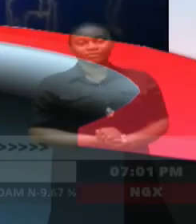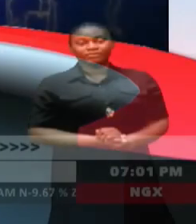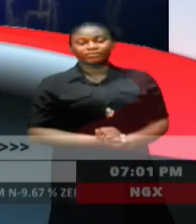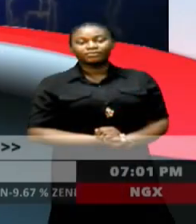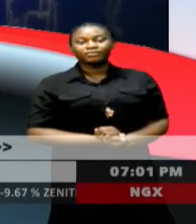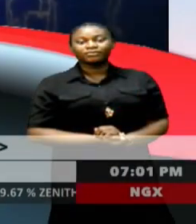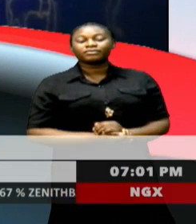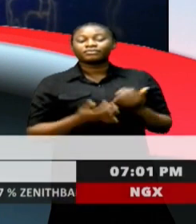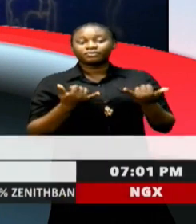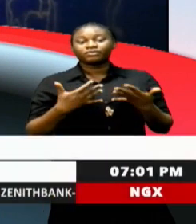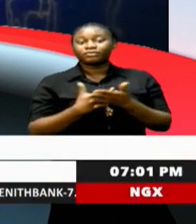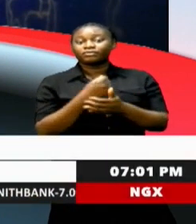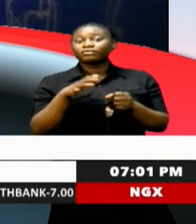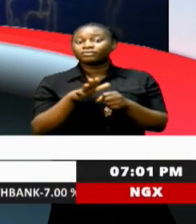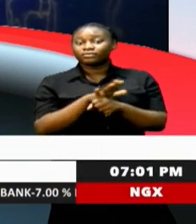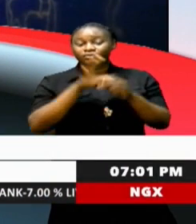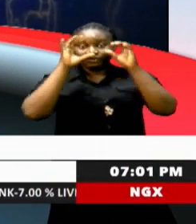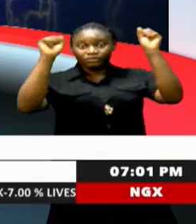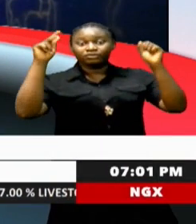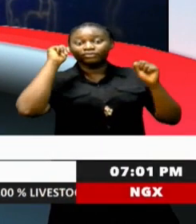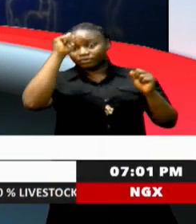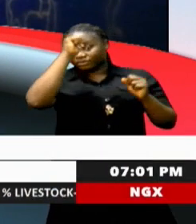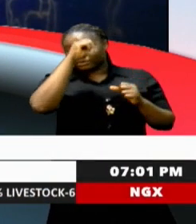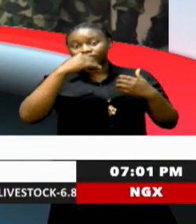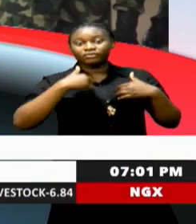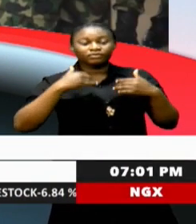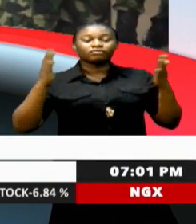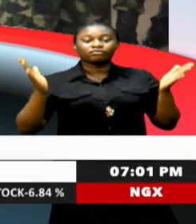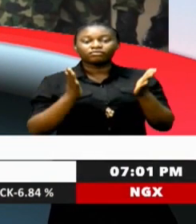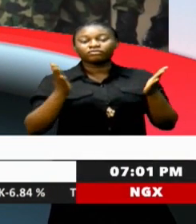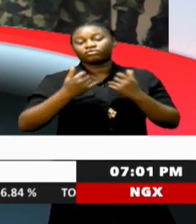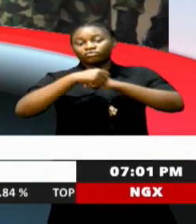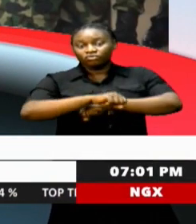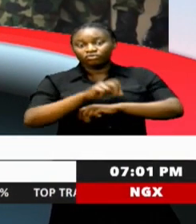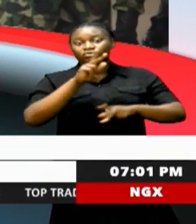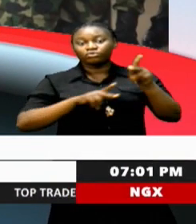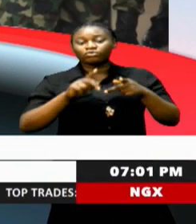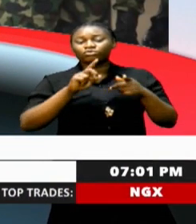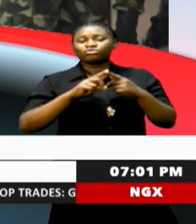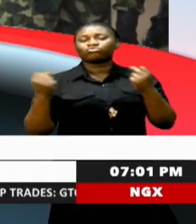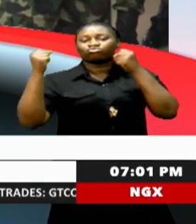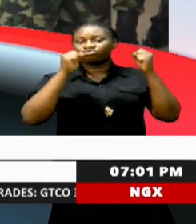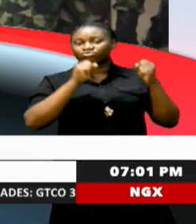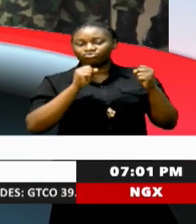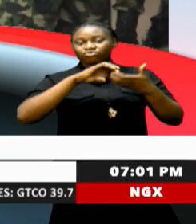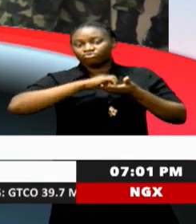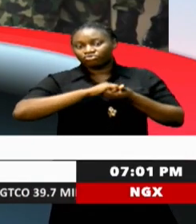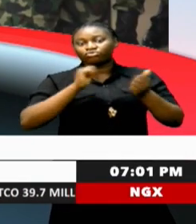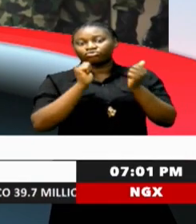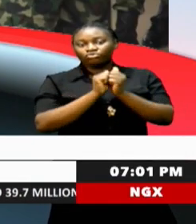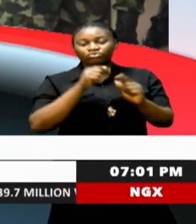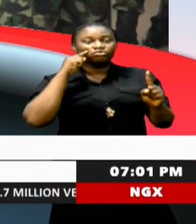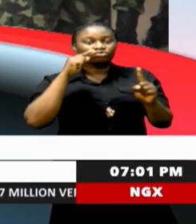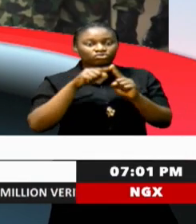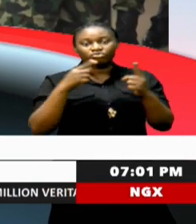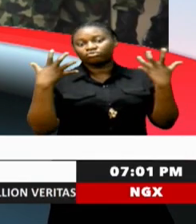And the news in full. President Bola Tinubu has charged security agencies in the country to strengthen collaborations towards checkmating